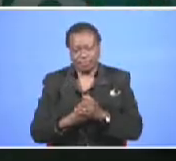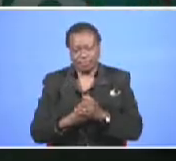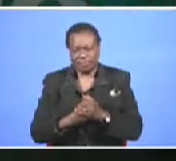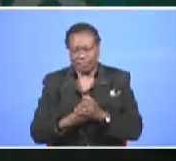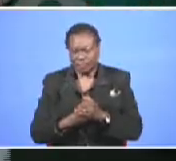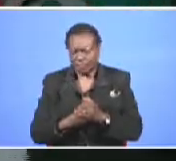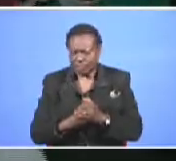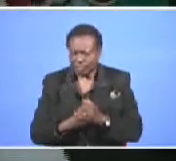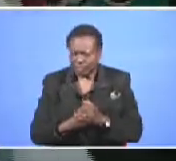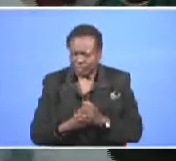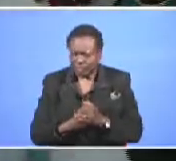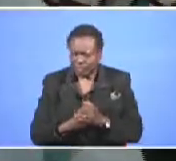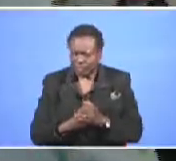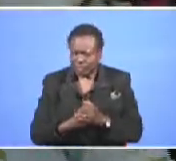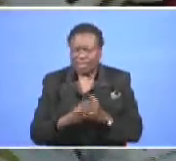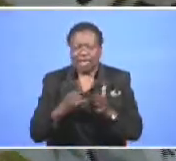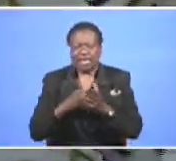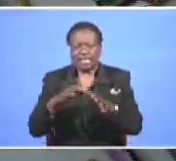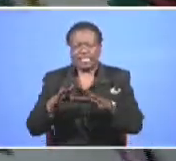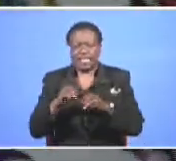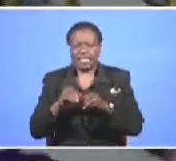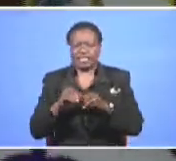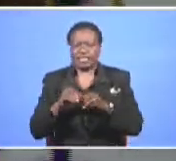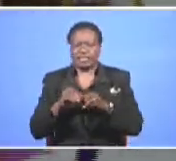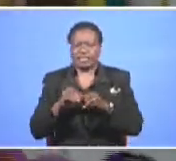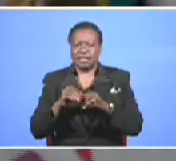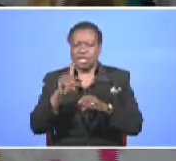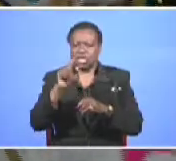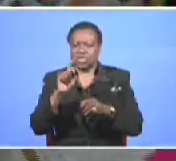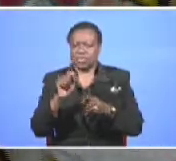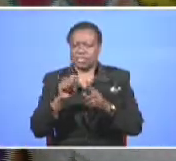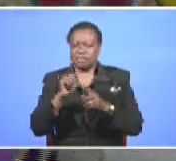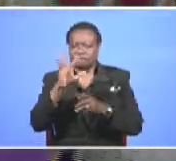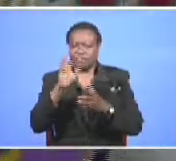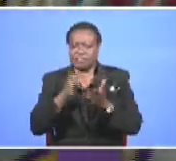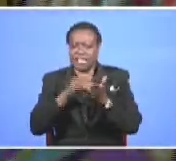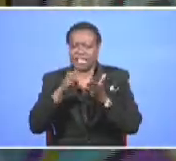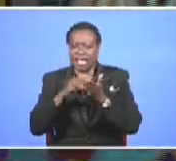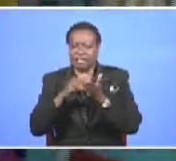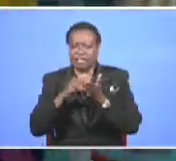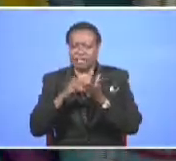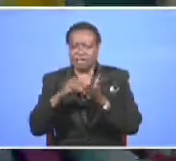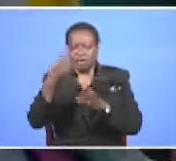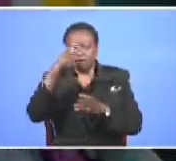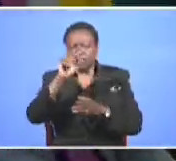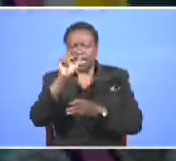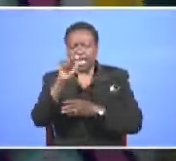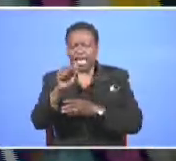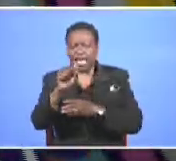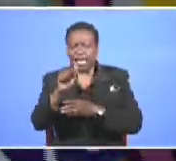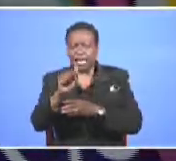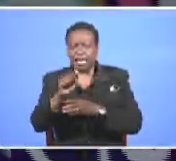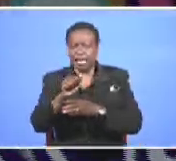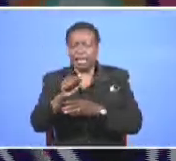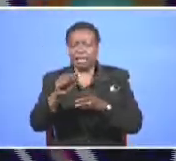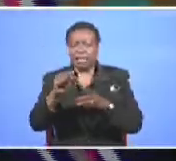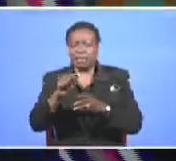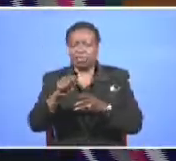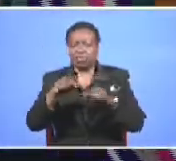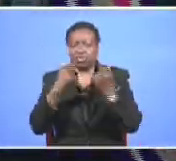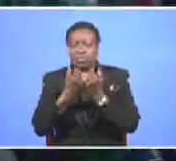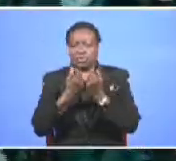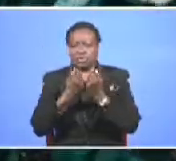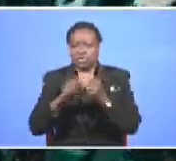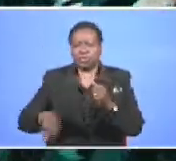takes between $250,000 to $350,000 for an A-division group to produce two parades. And even then, there are